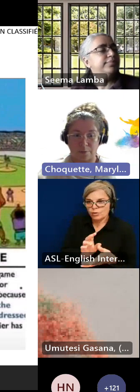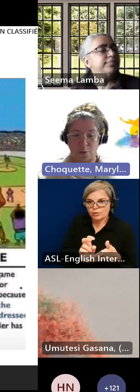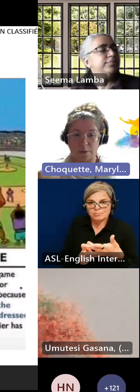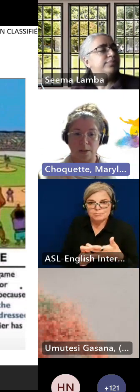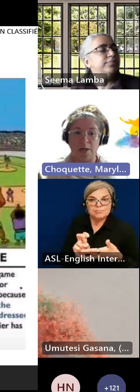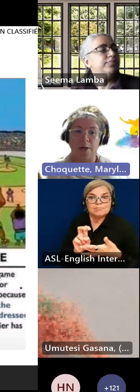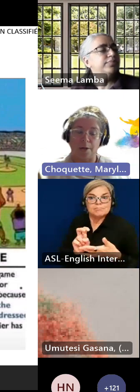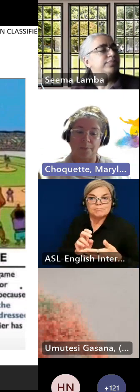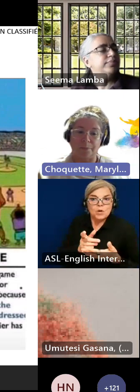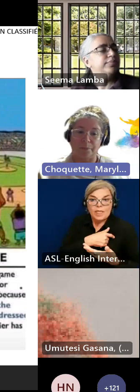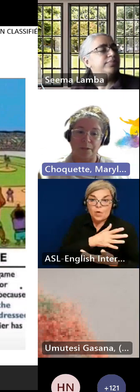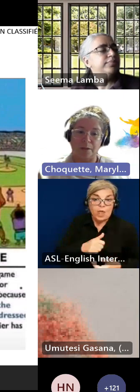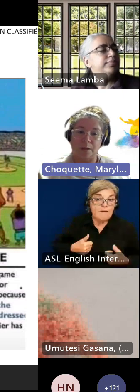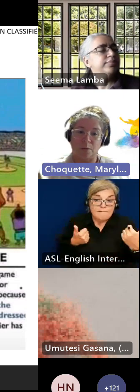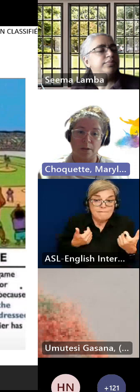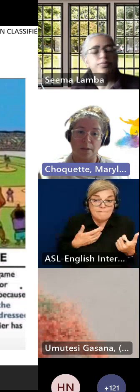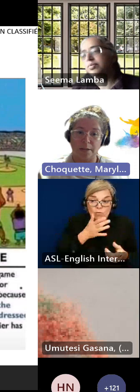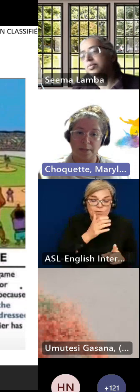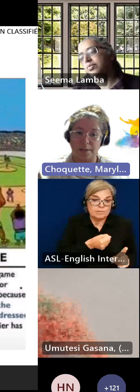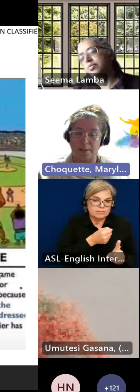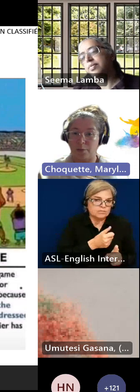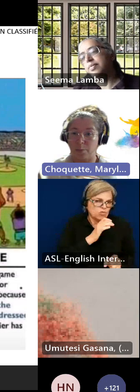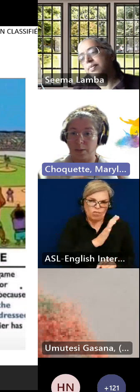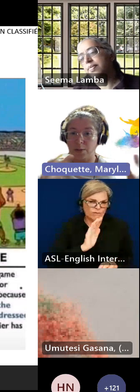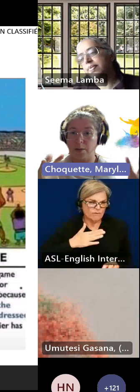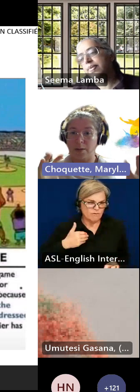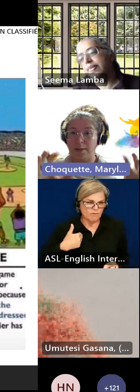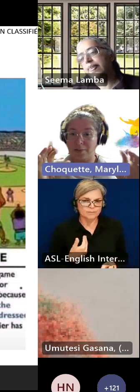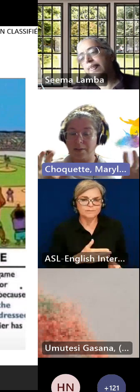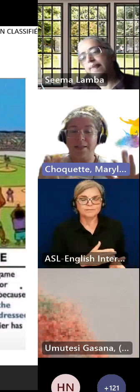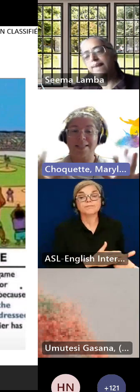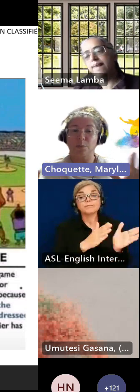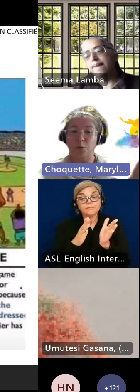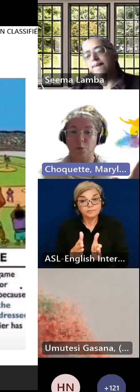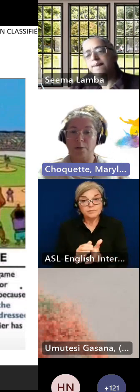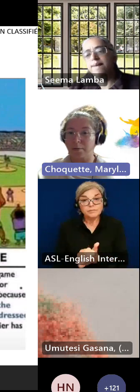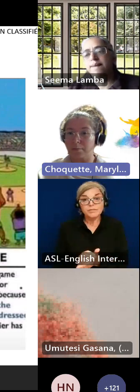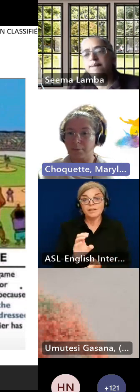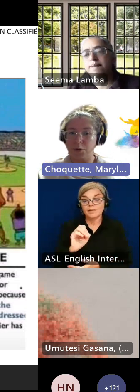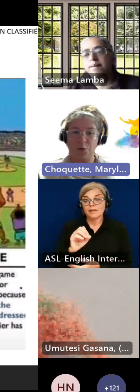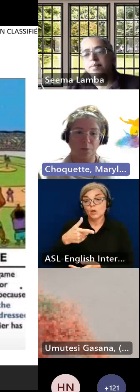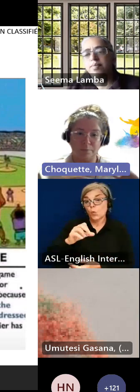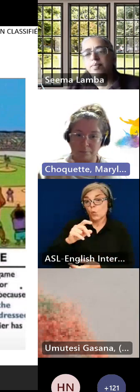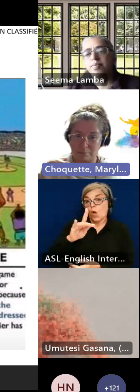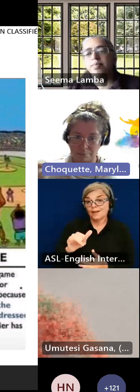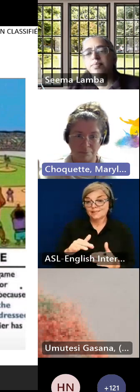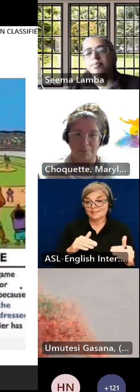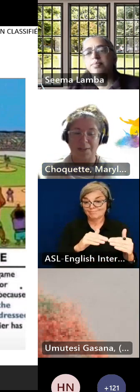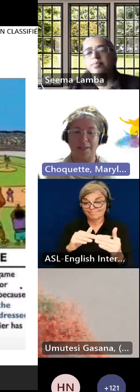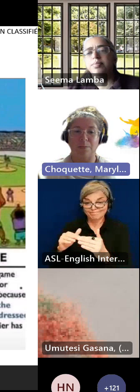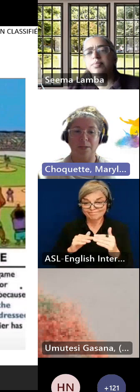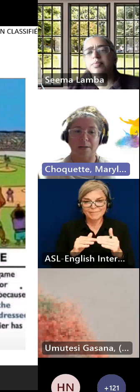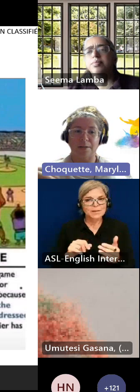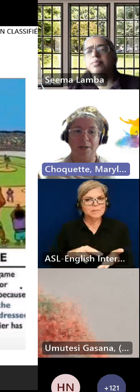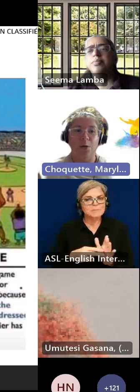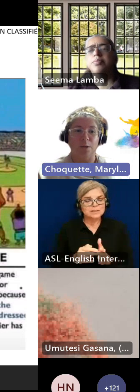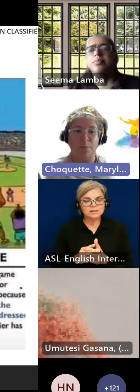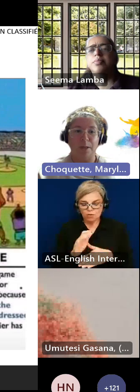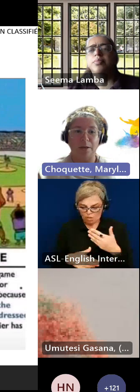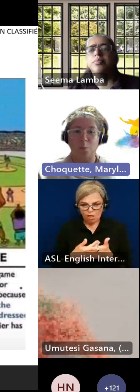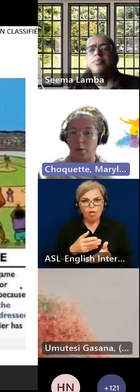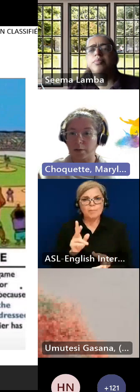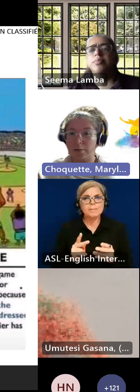how life goes. Equality is everybody's given the same tools to do the same